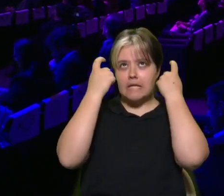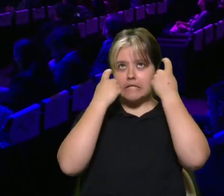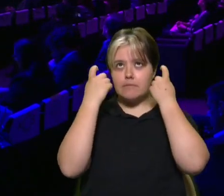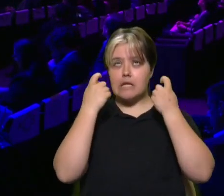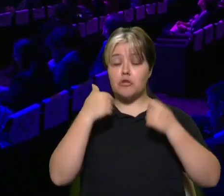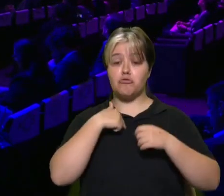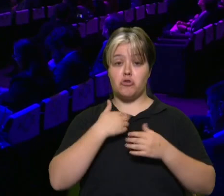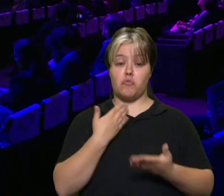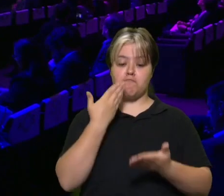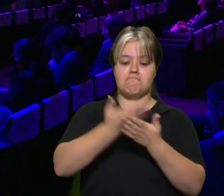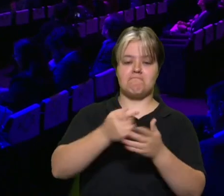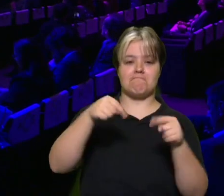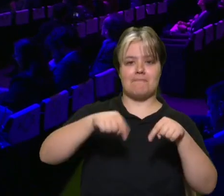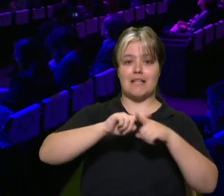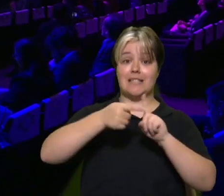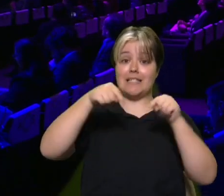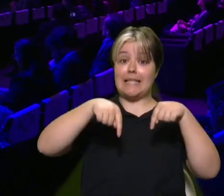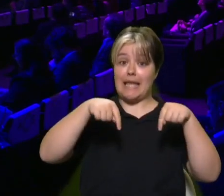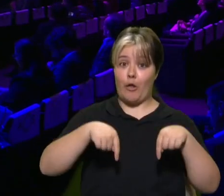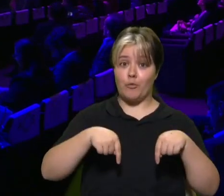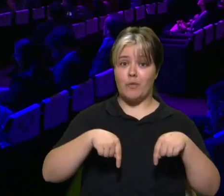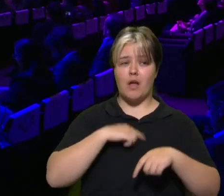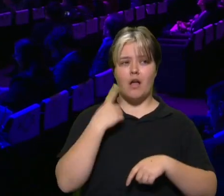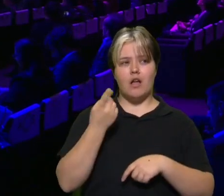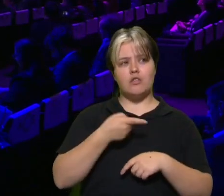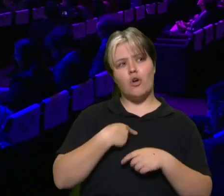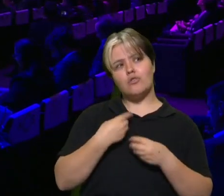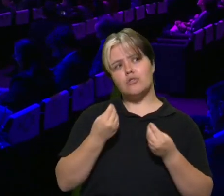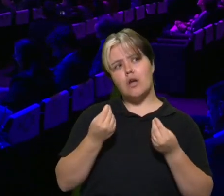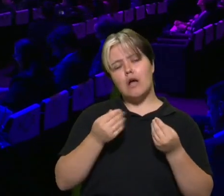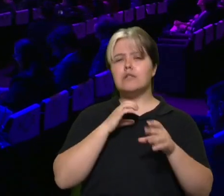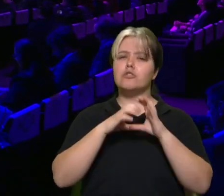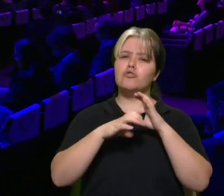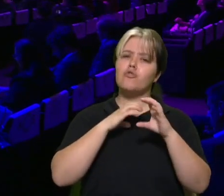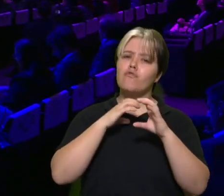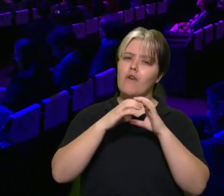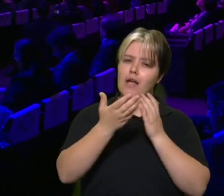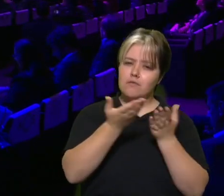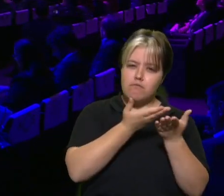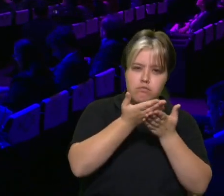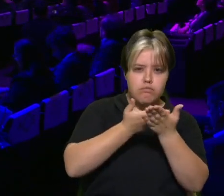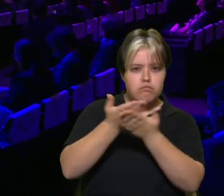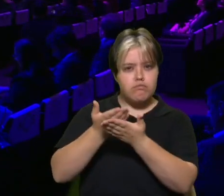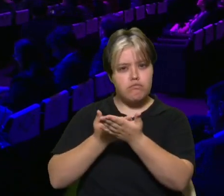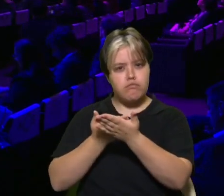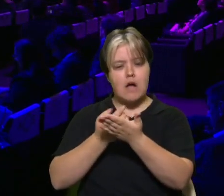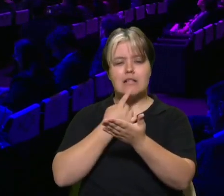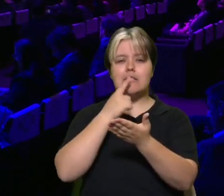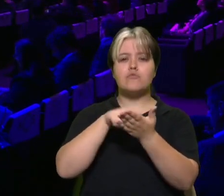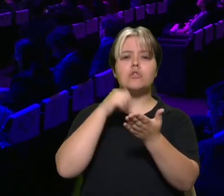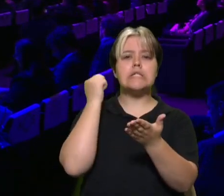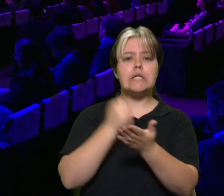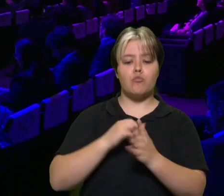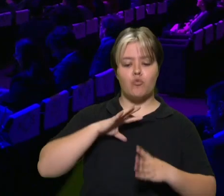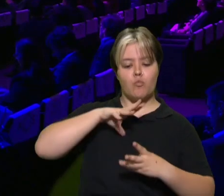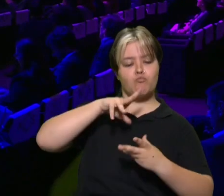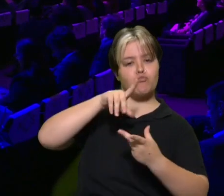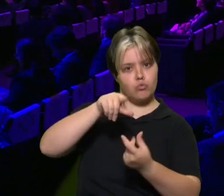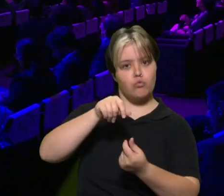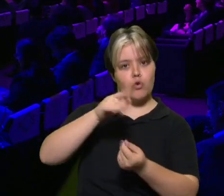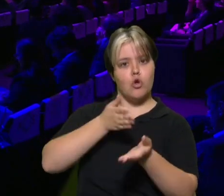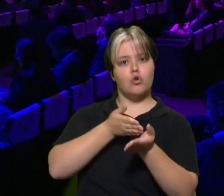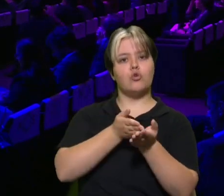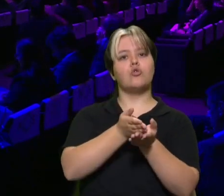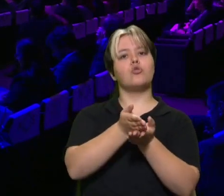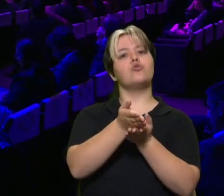this is my food for thought. This will be my food for thought. That is, in these talks, we've always admitted